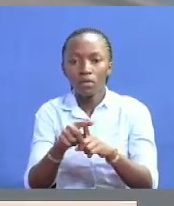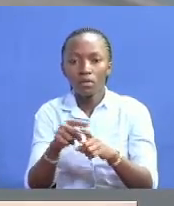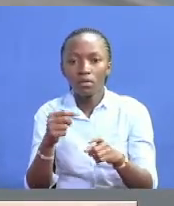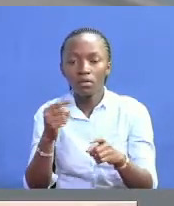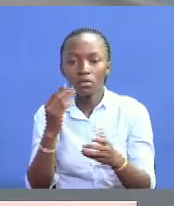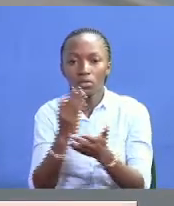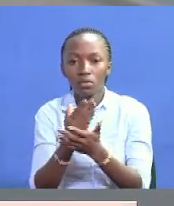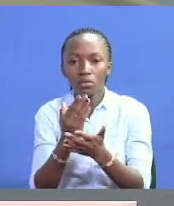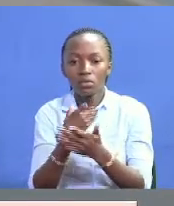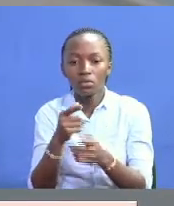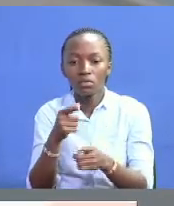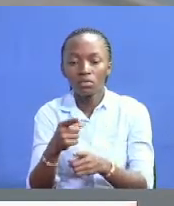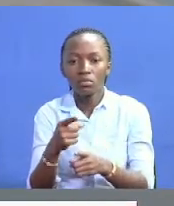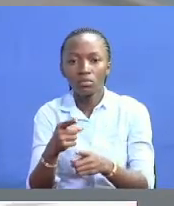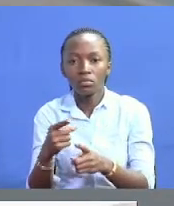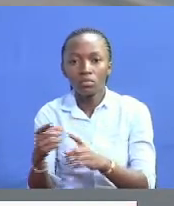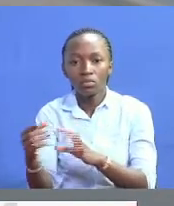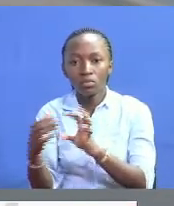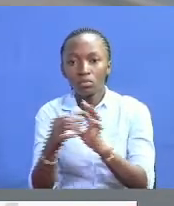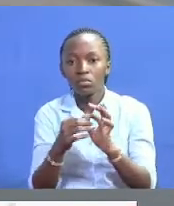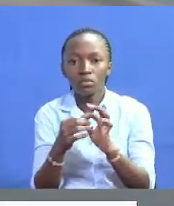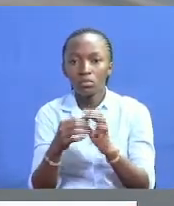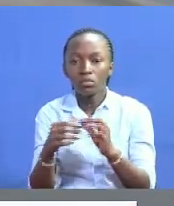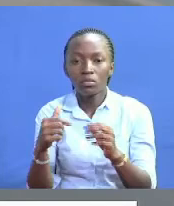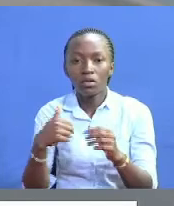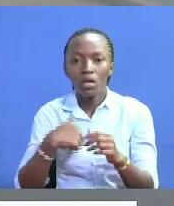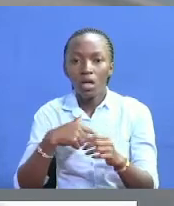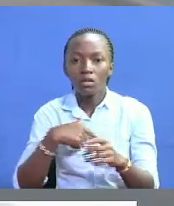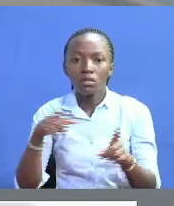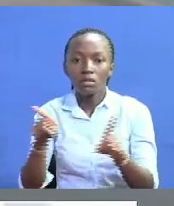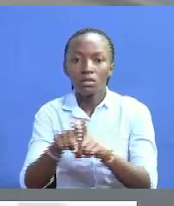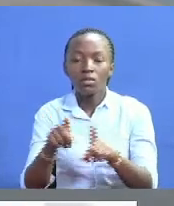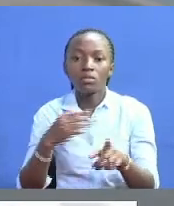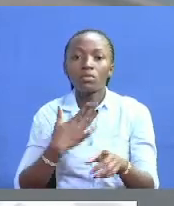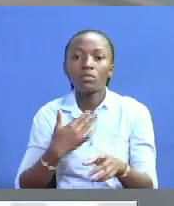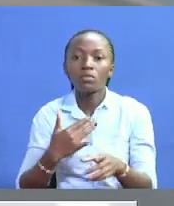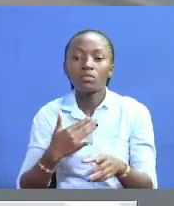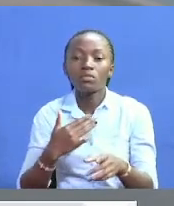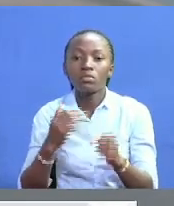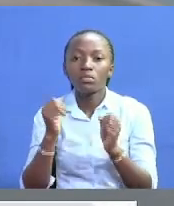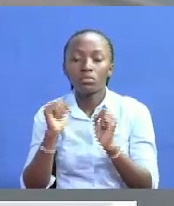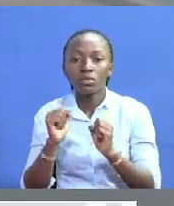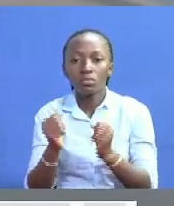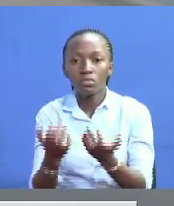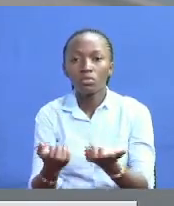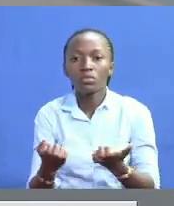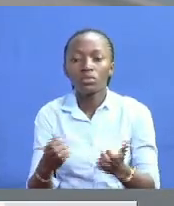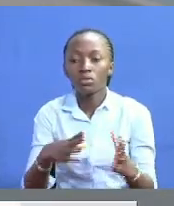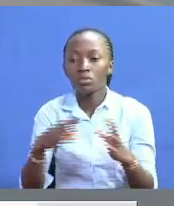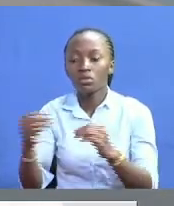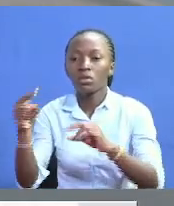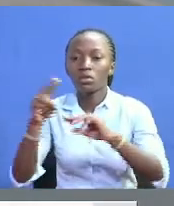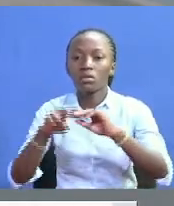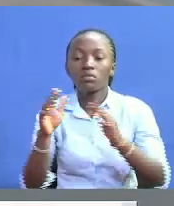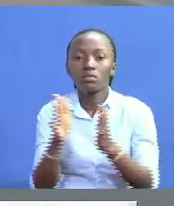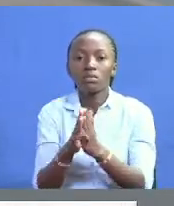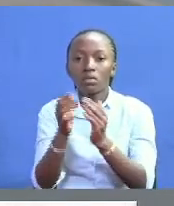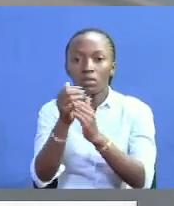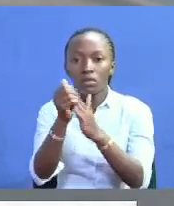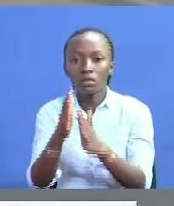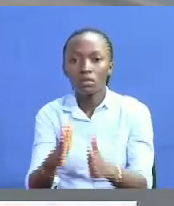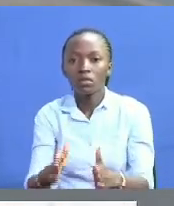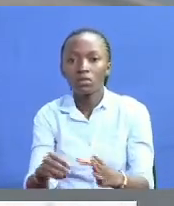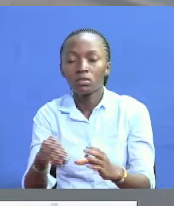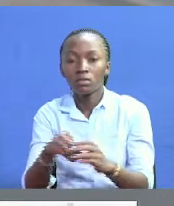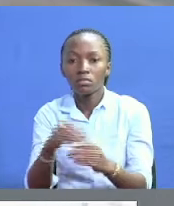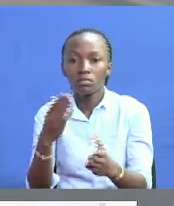we need also to go and sit down with the readers and also the ministries that are in charge